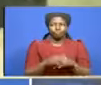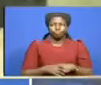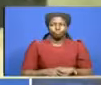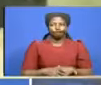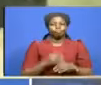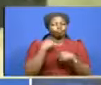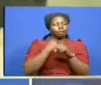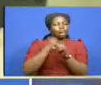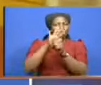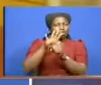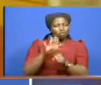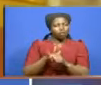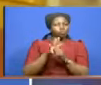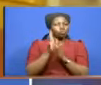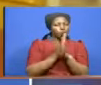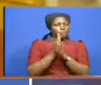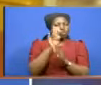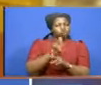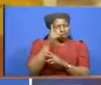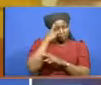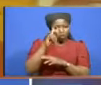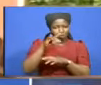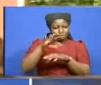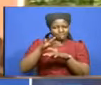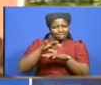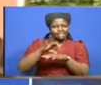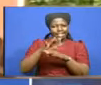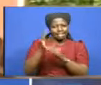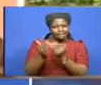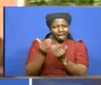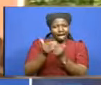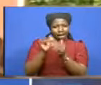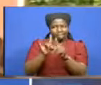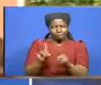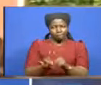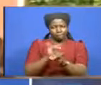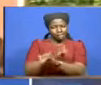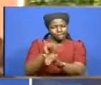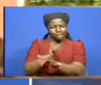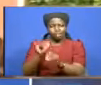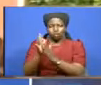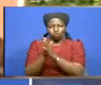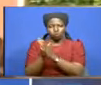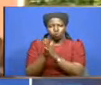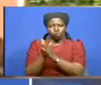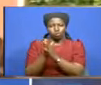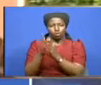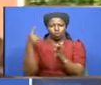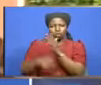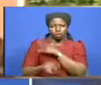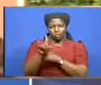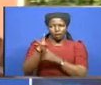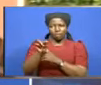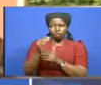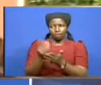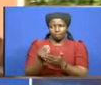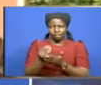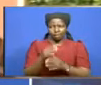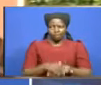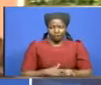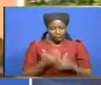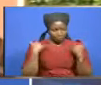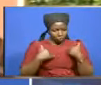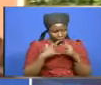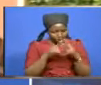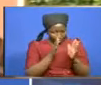skincare and as detergents worth over 1 million shillings. So, nilianza na maganda ya ndizi. Rogota kama wazimu,